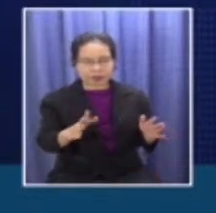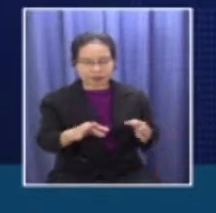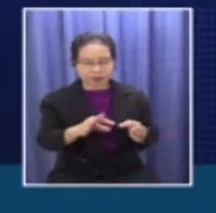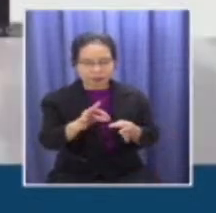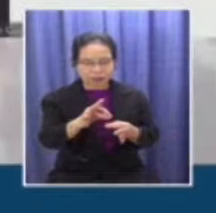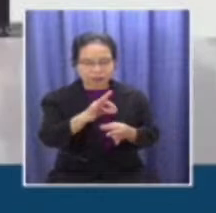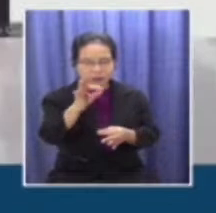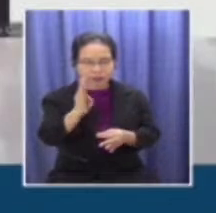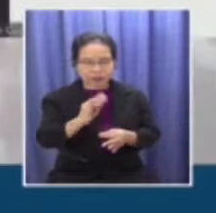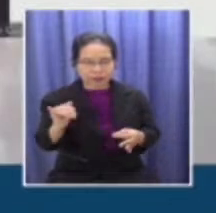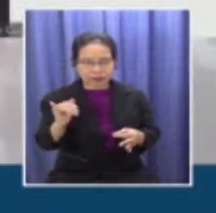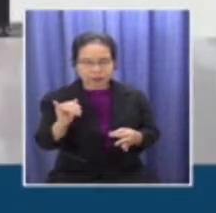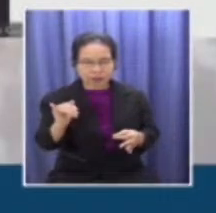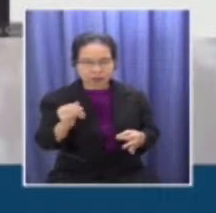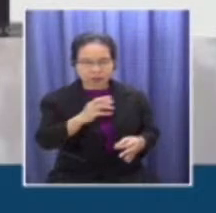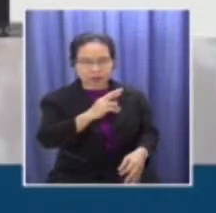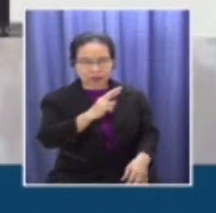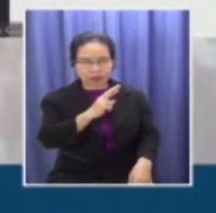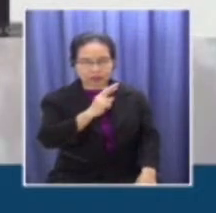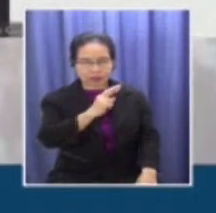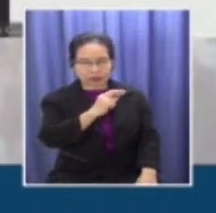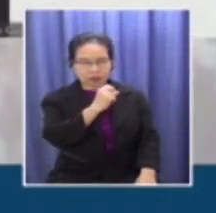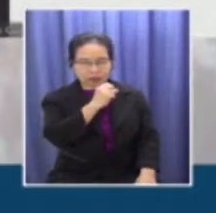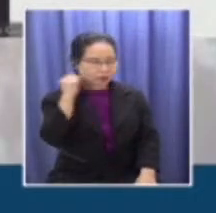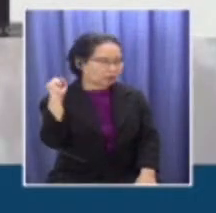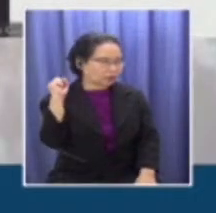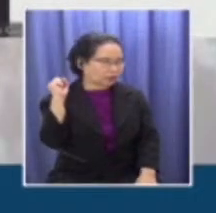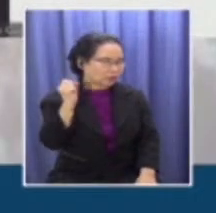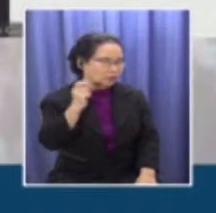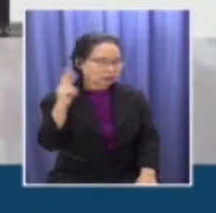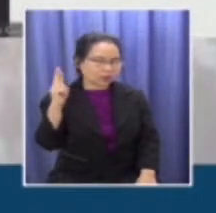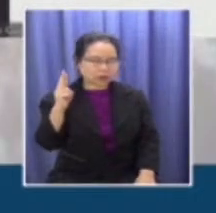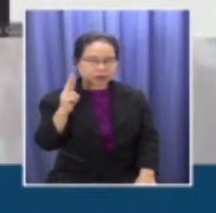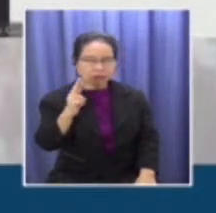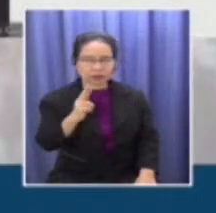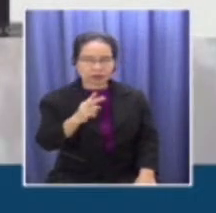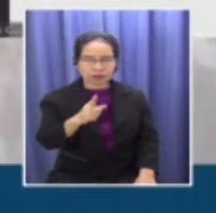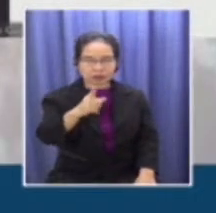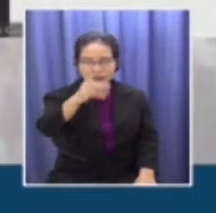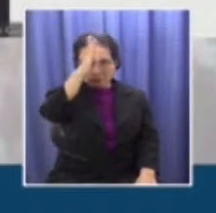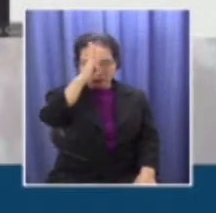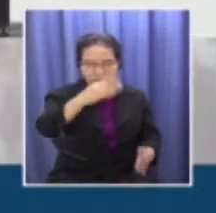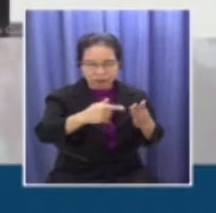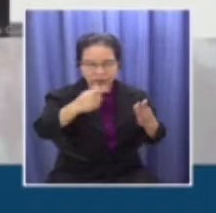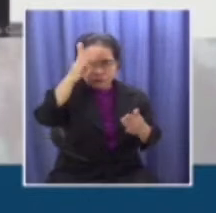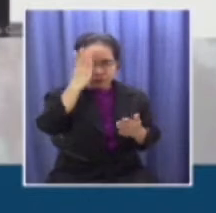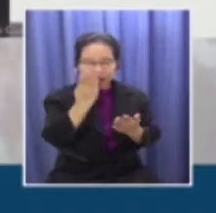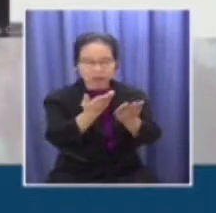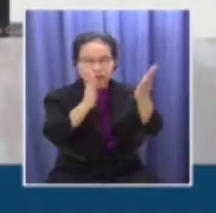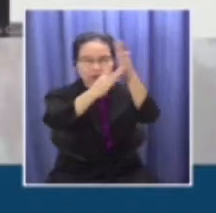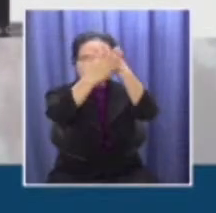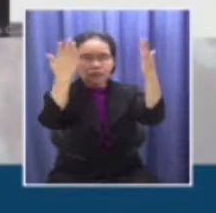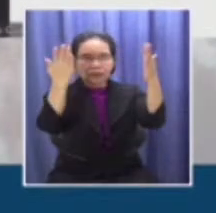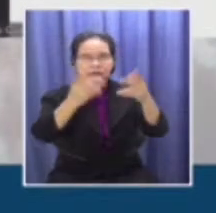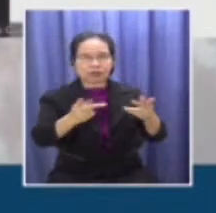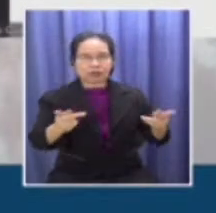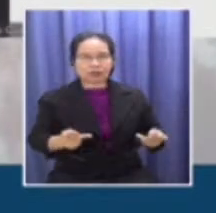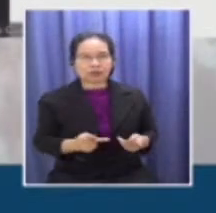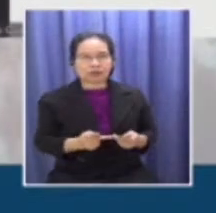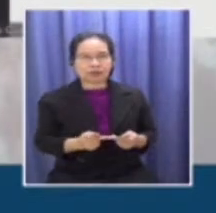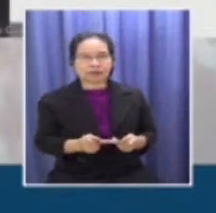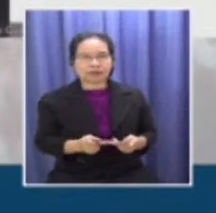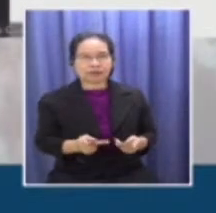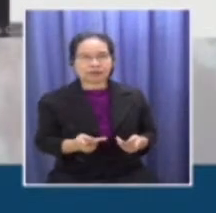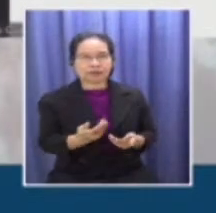that the spirit beings who rebelled against God, they are in the heavenly places, in